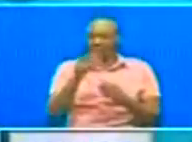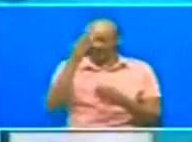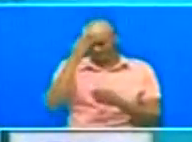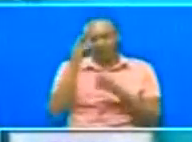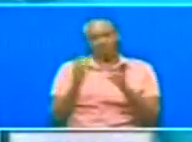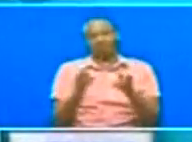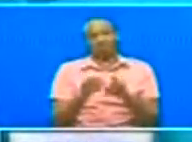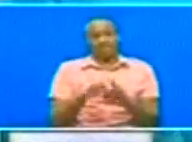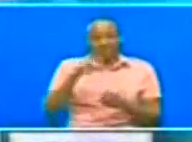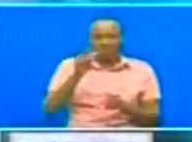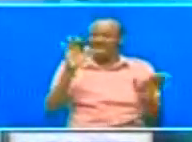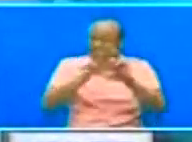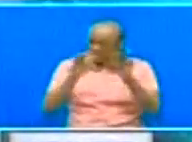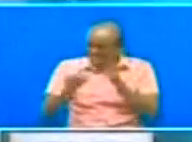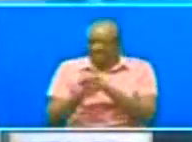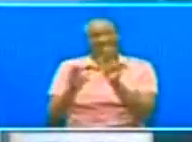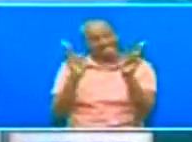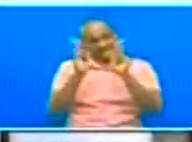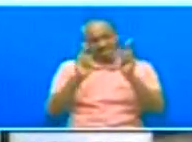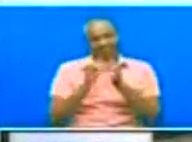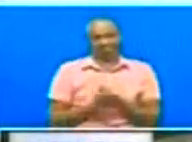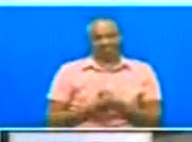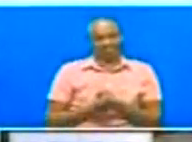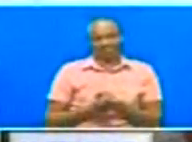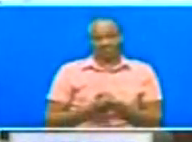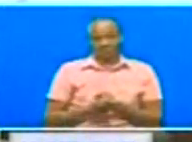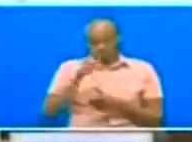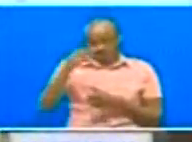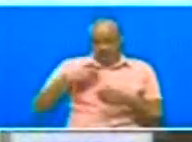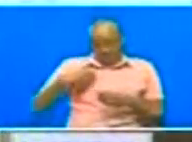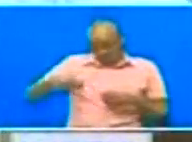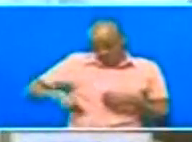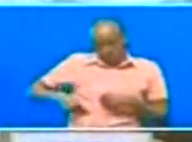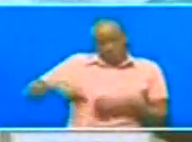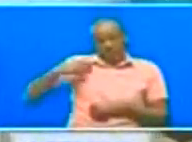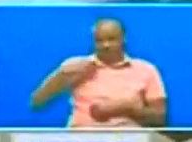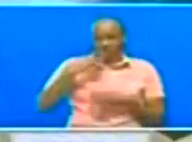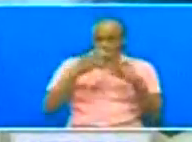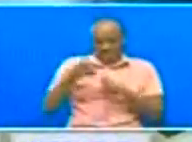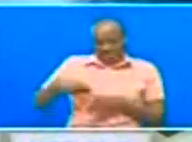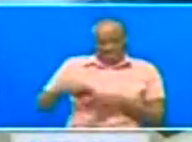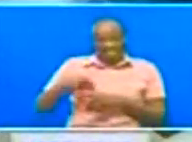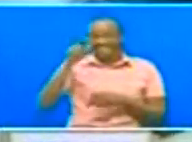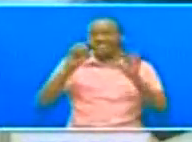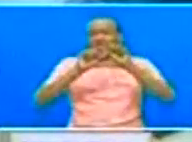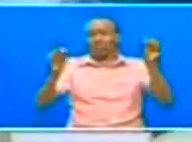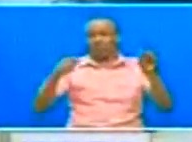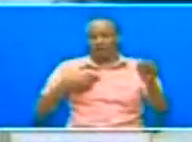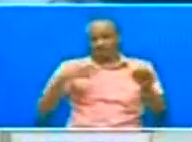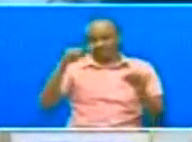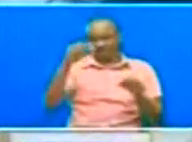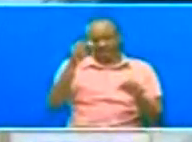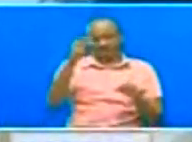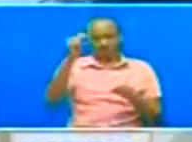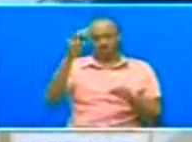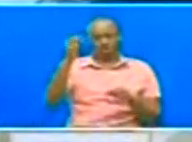She carefully sets everything in place. It's an open wound, that's why we have put a bandage there. This tube, known as the gastronomy tube,